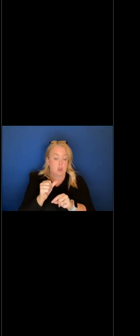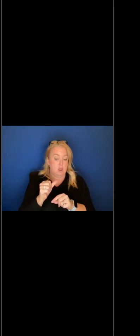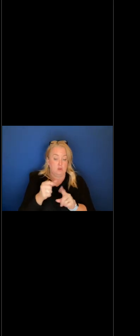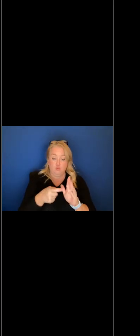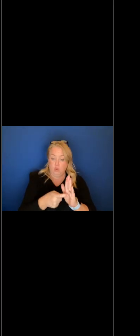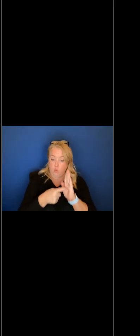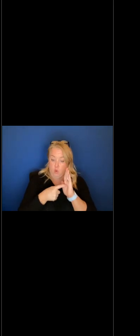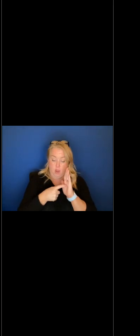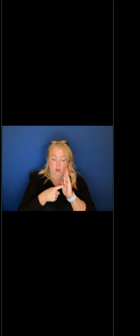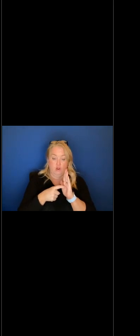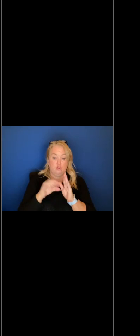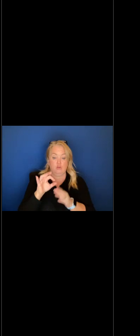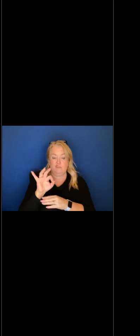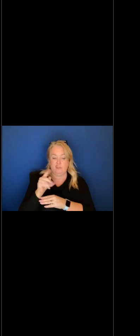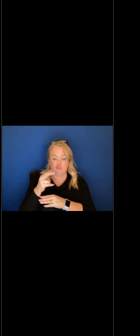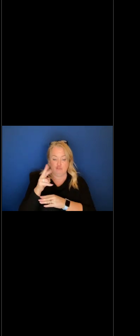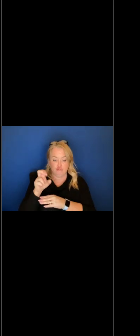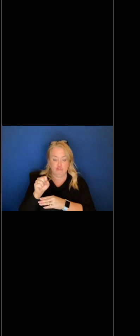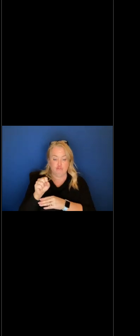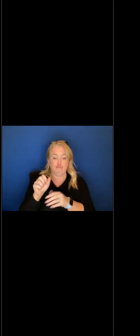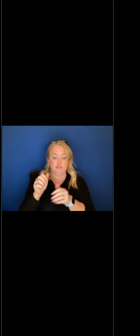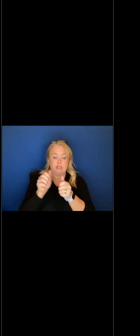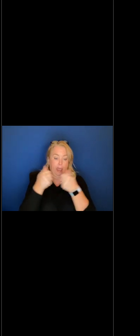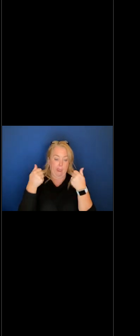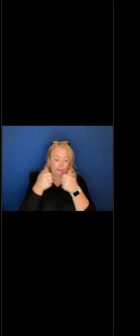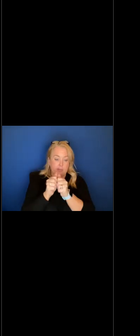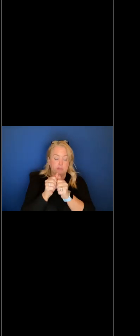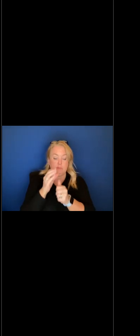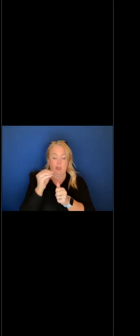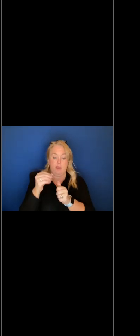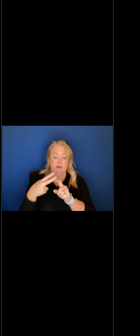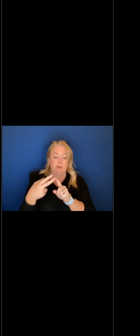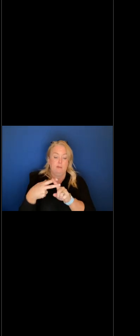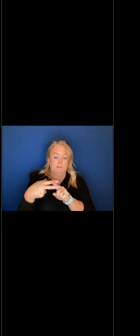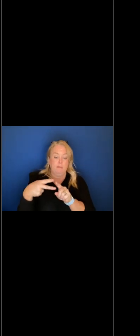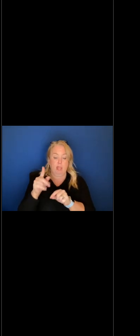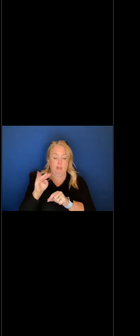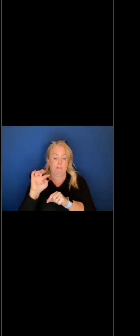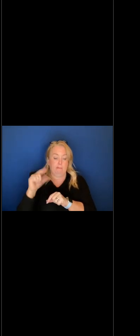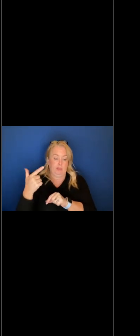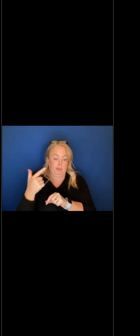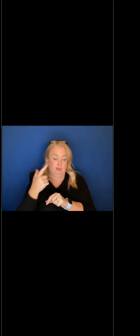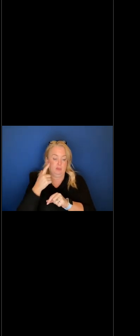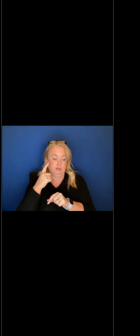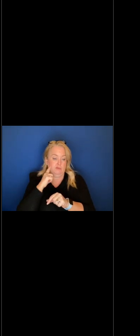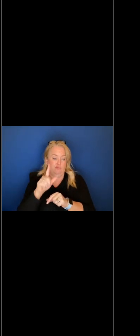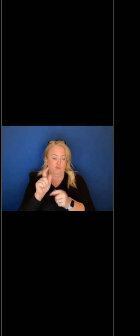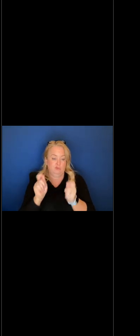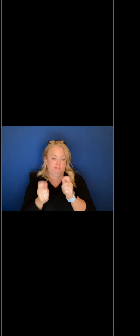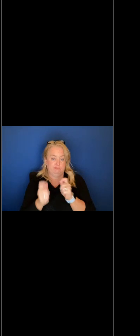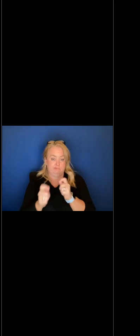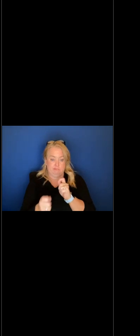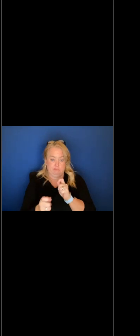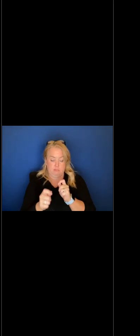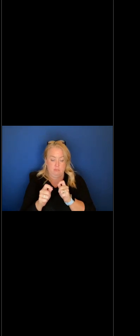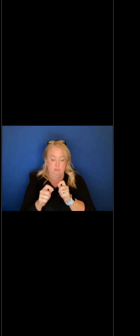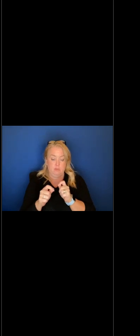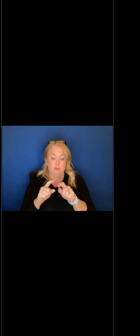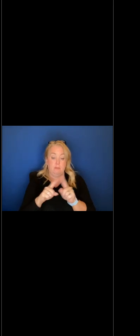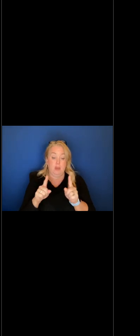fixtures, cabinetry, or plumbing of adjustable design. Figure 2C